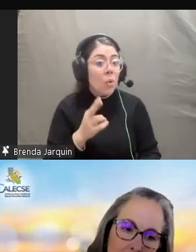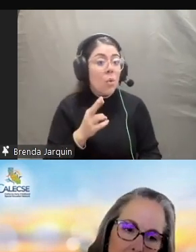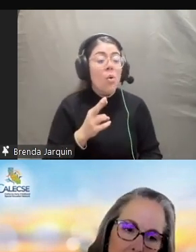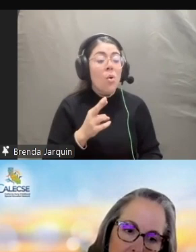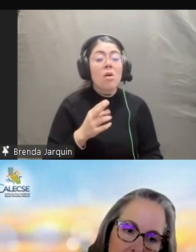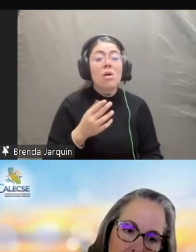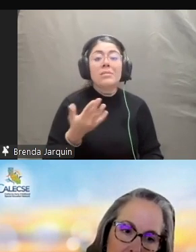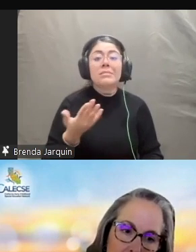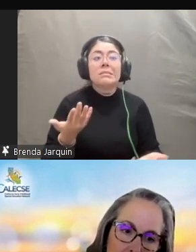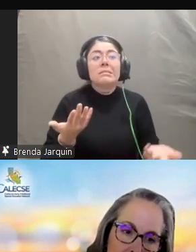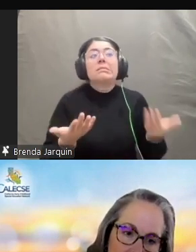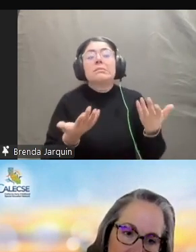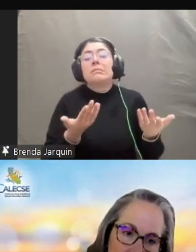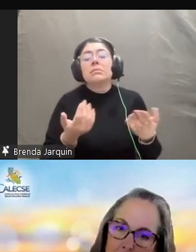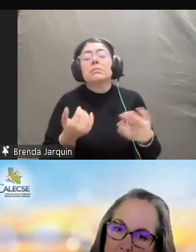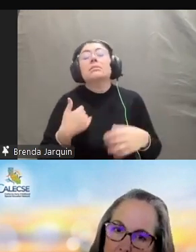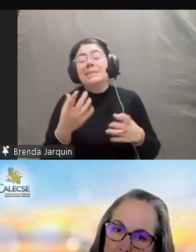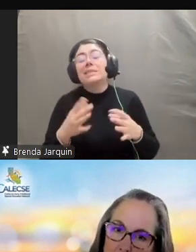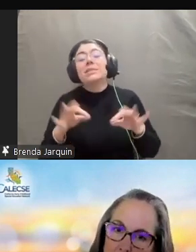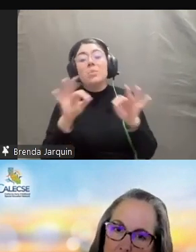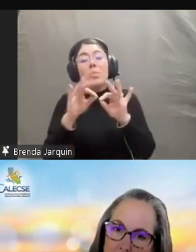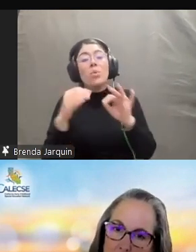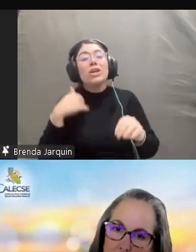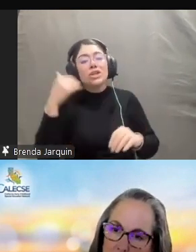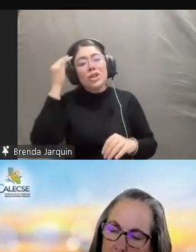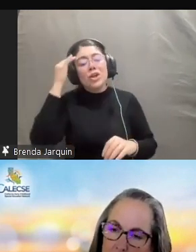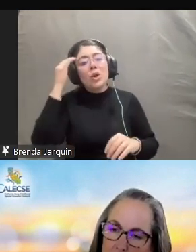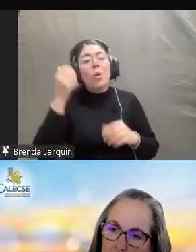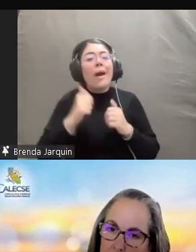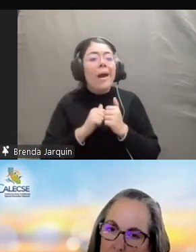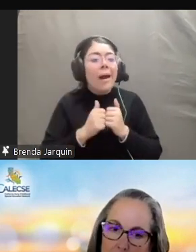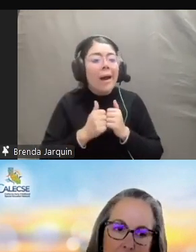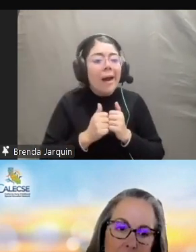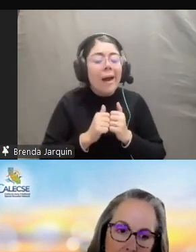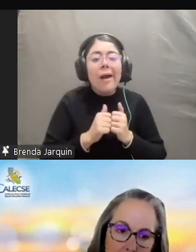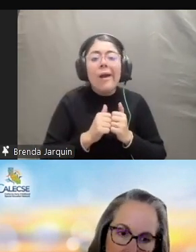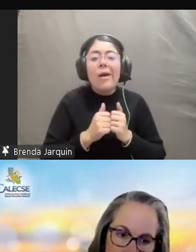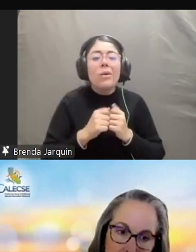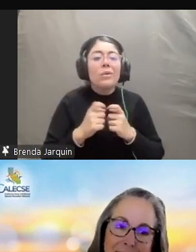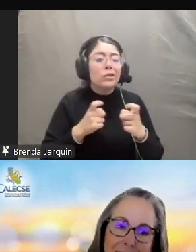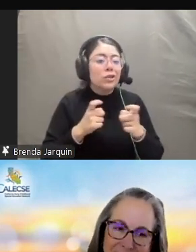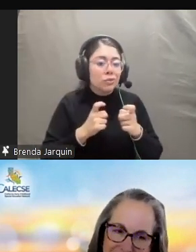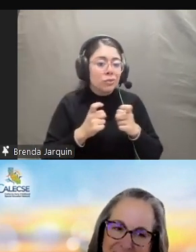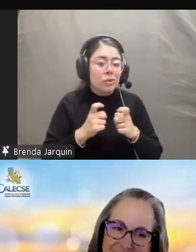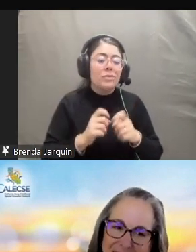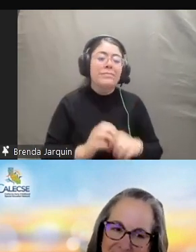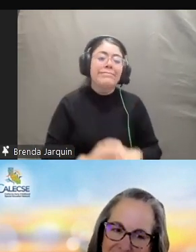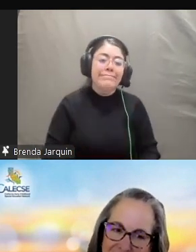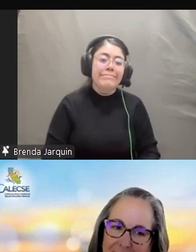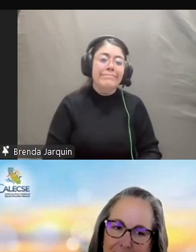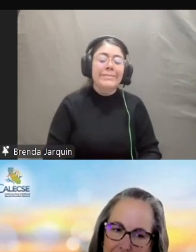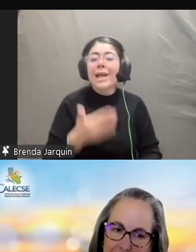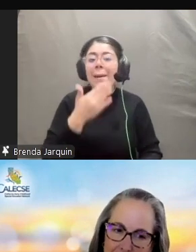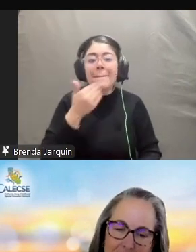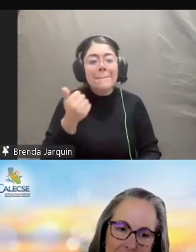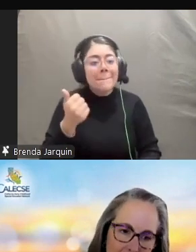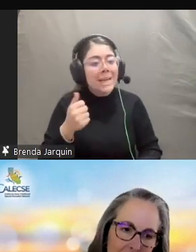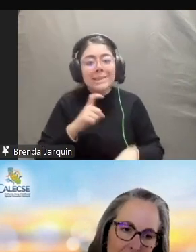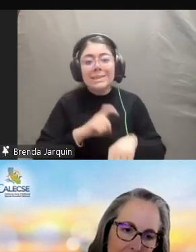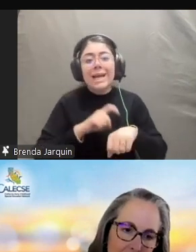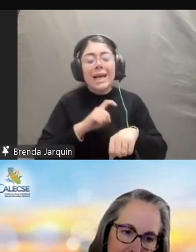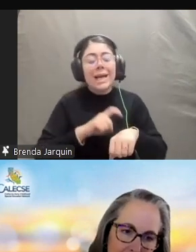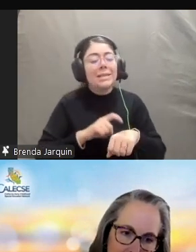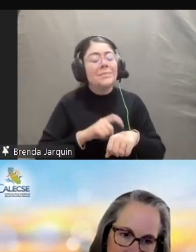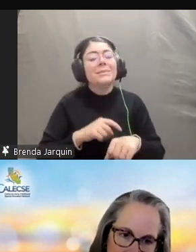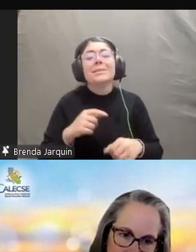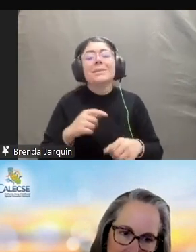you're going to handle those things, because the best time to decide that is when there's no dispute. When you're trying to figure it out in the middle of a dispute,